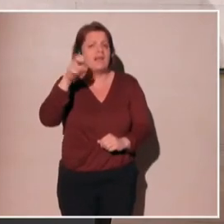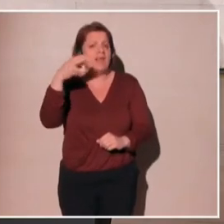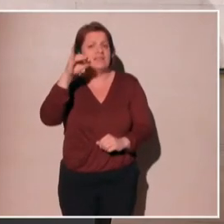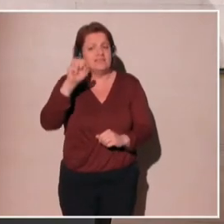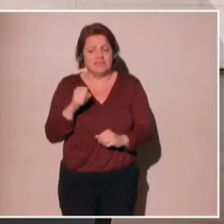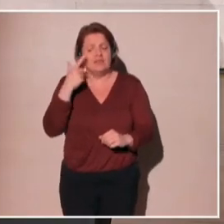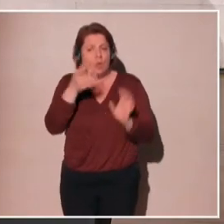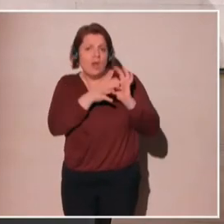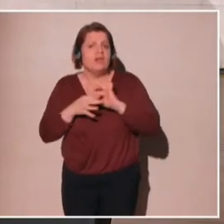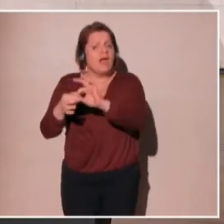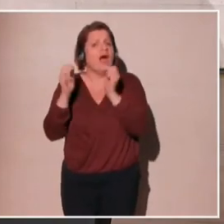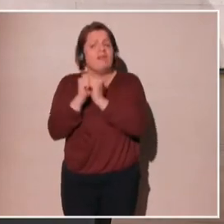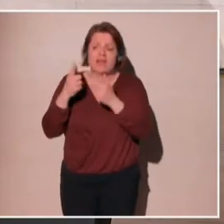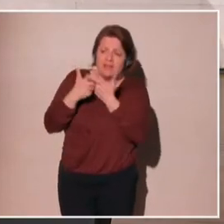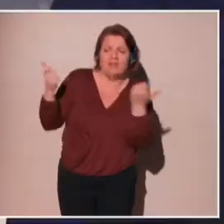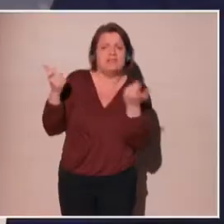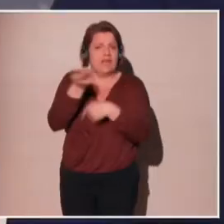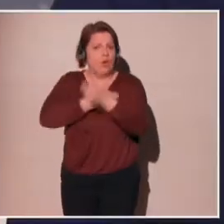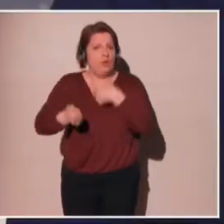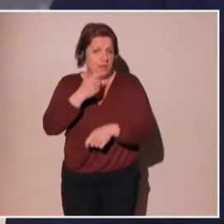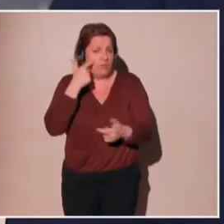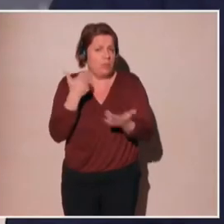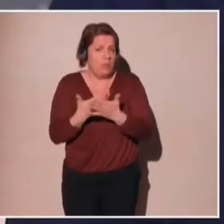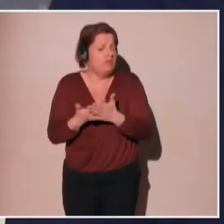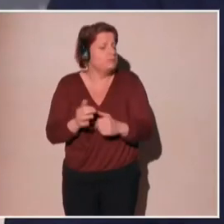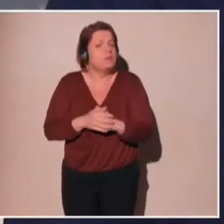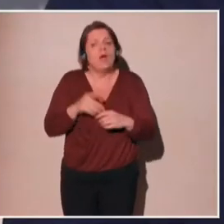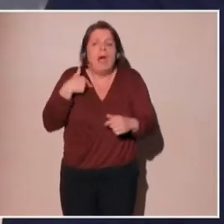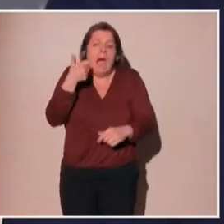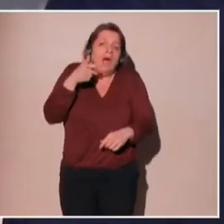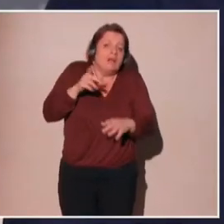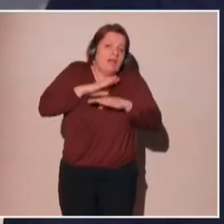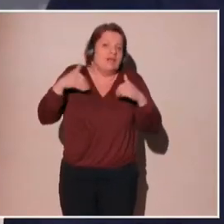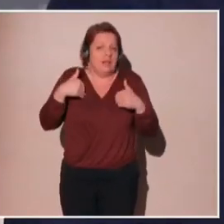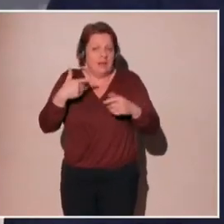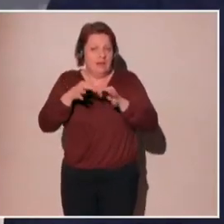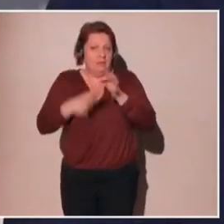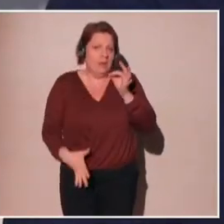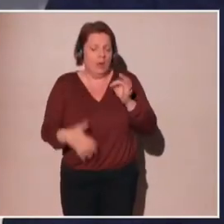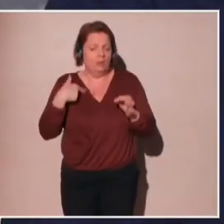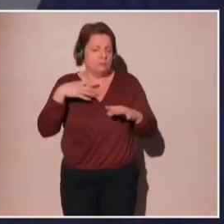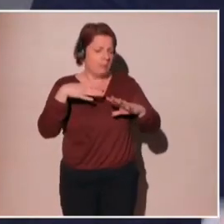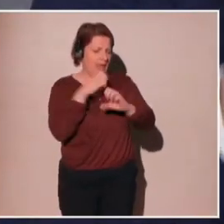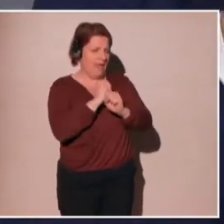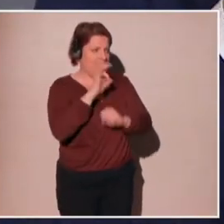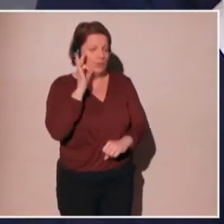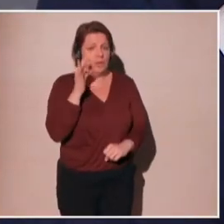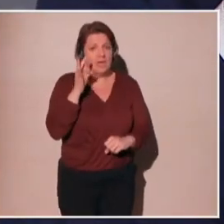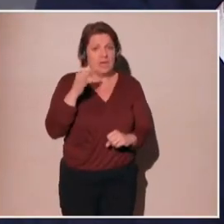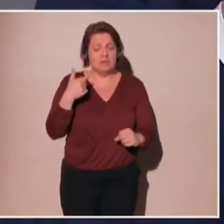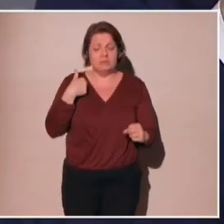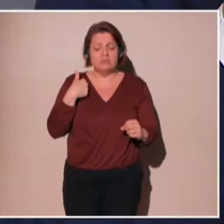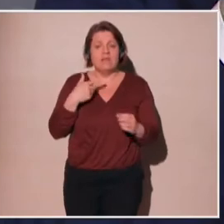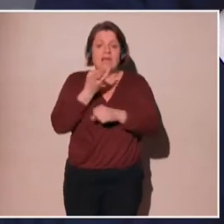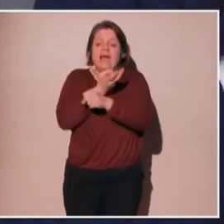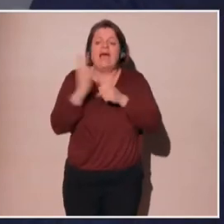want to I will give I you the word of, a very, of conclusion. Very short word. Sure. In fact, the principal risk with AI is